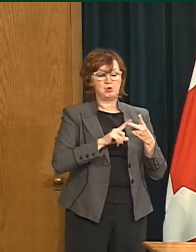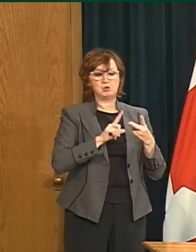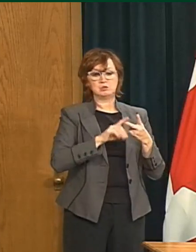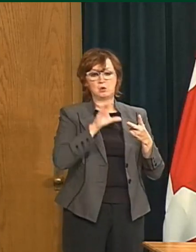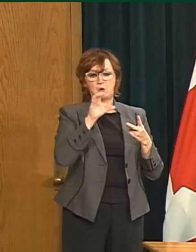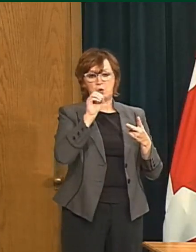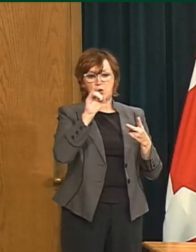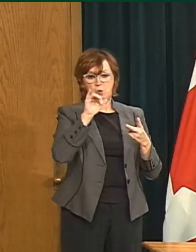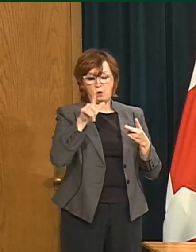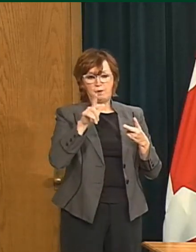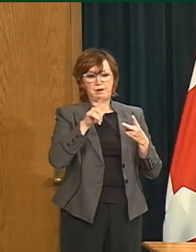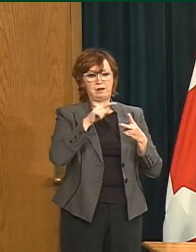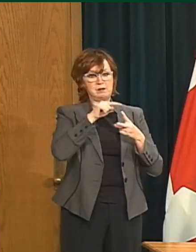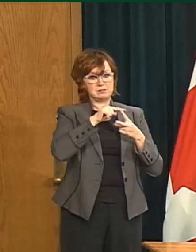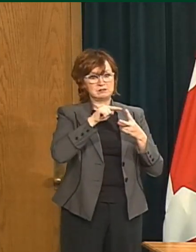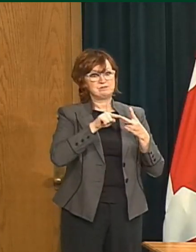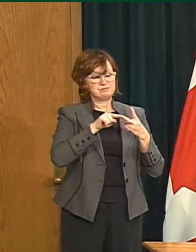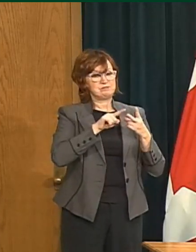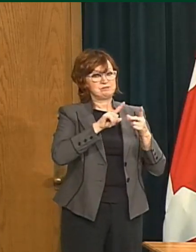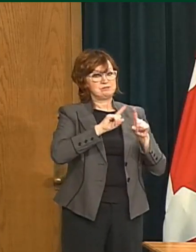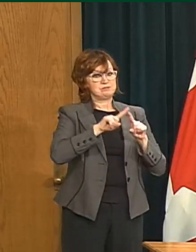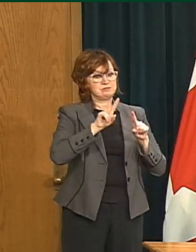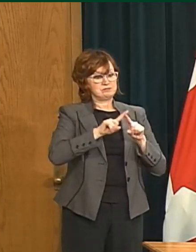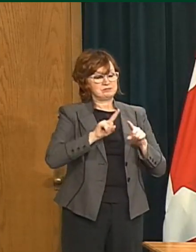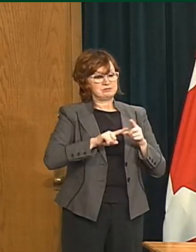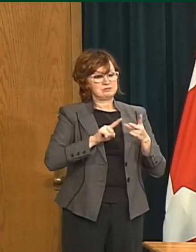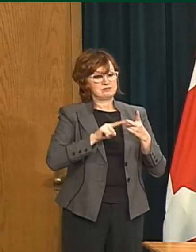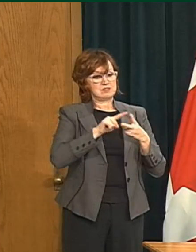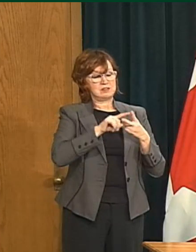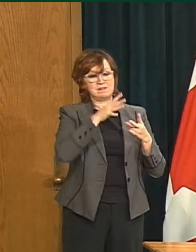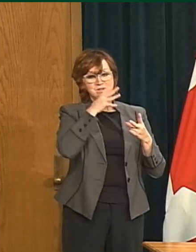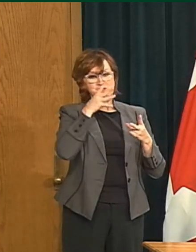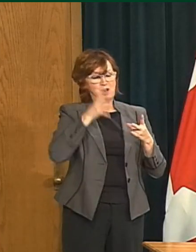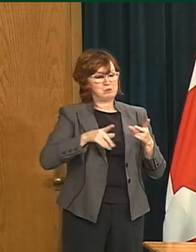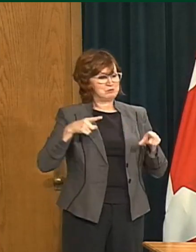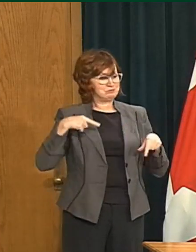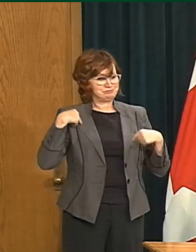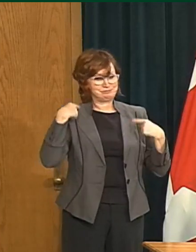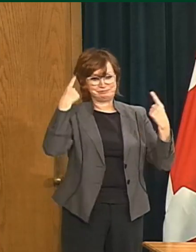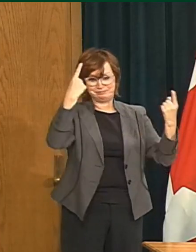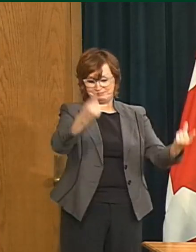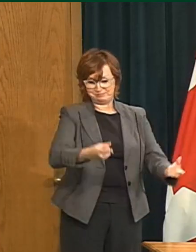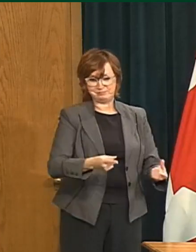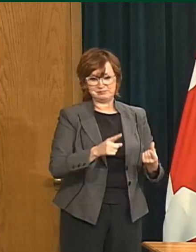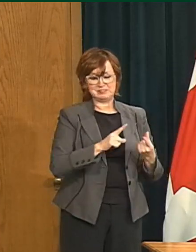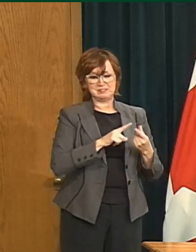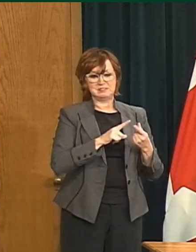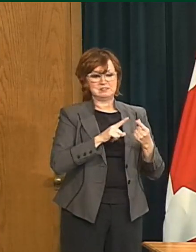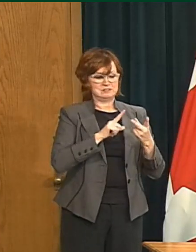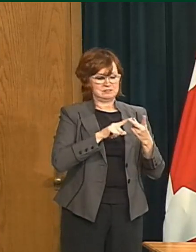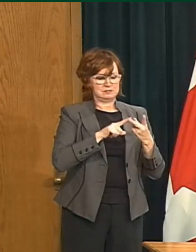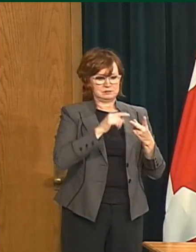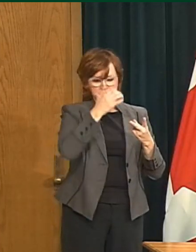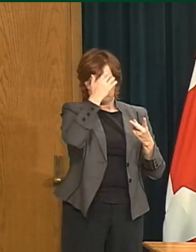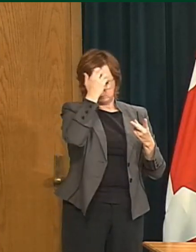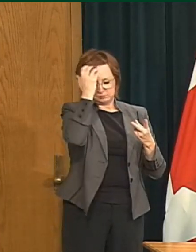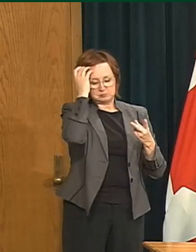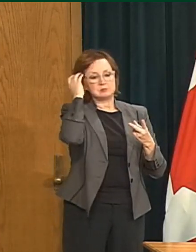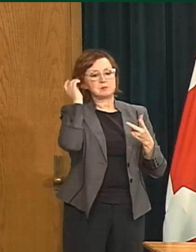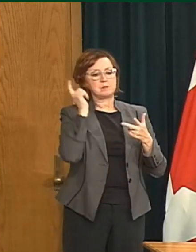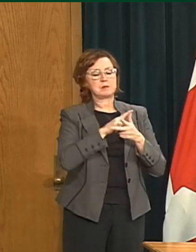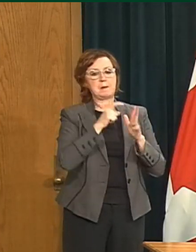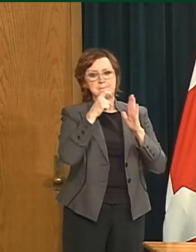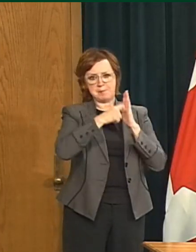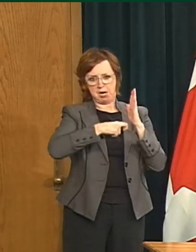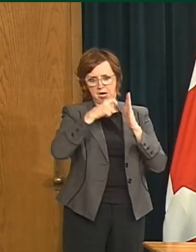energy industry, the agriculture industry has been the backbone of our economy for decades and will continue to be. The manufacturing industry, the